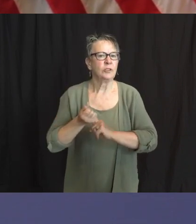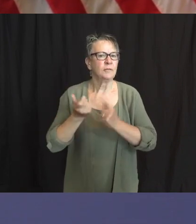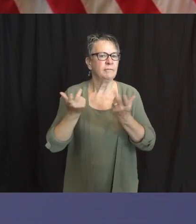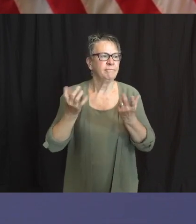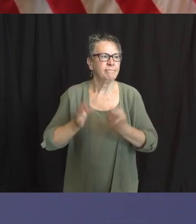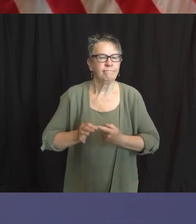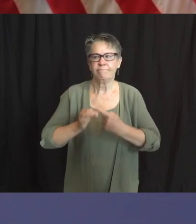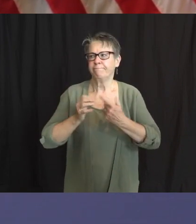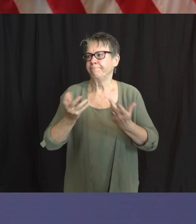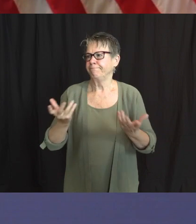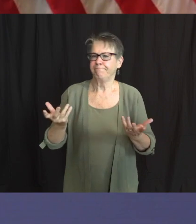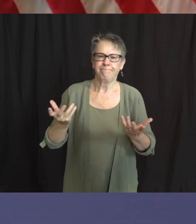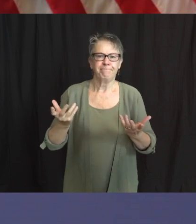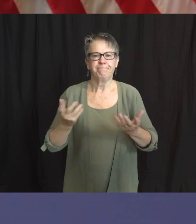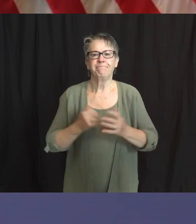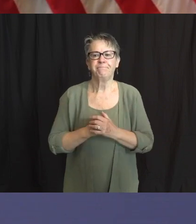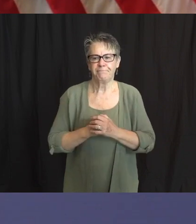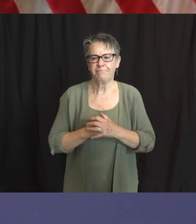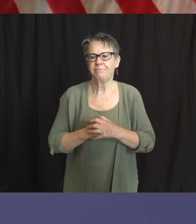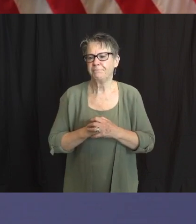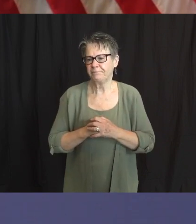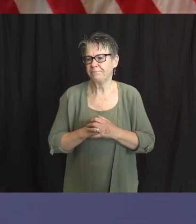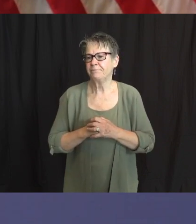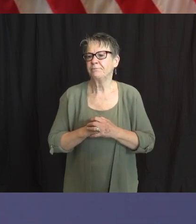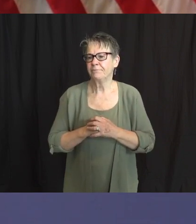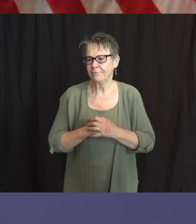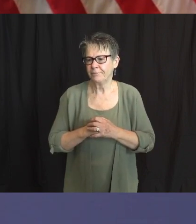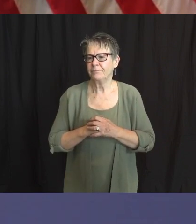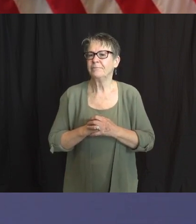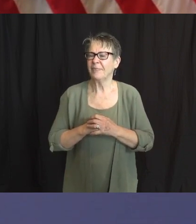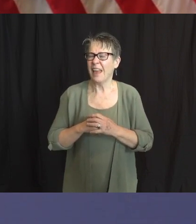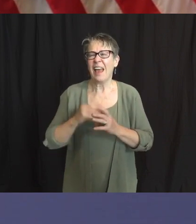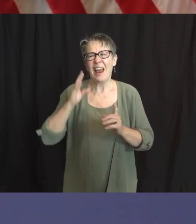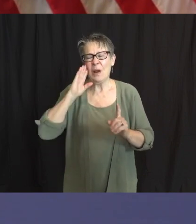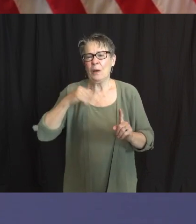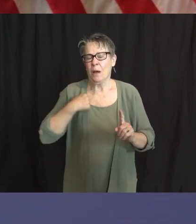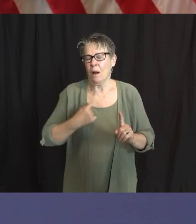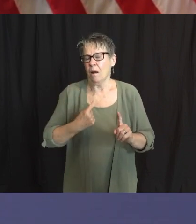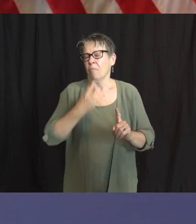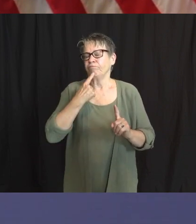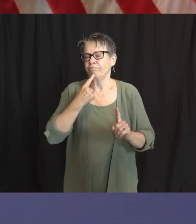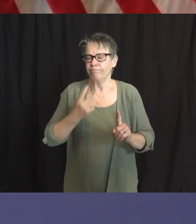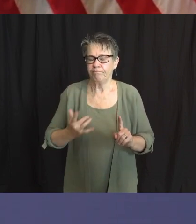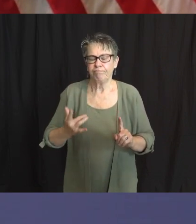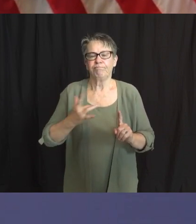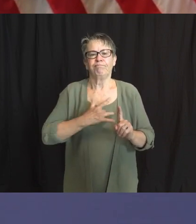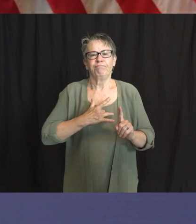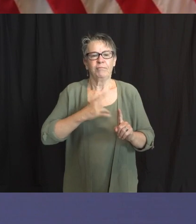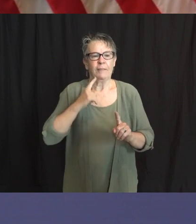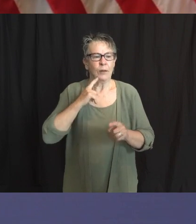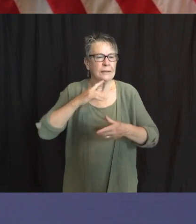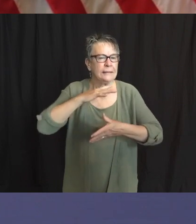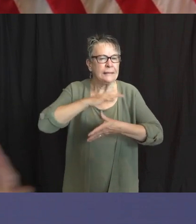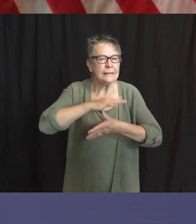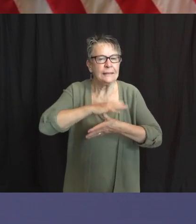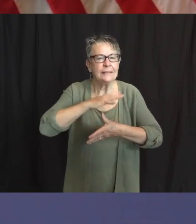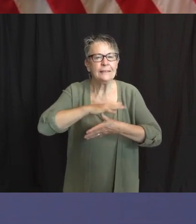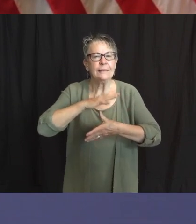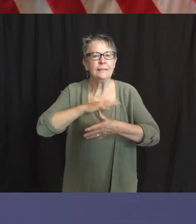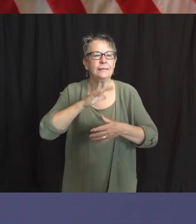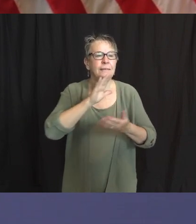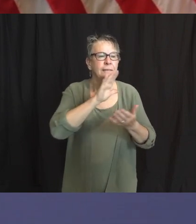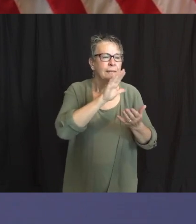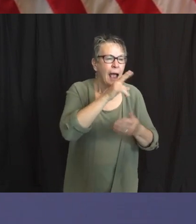otherwise gather. It's a big deal. This is a big deal, whether it's certainly high school, but I'd even say a middle school, an elementary